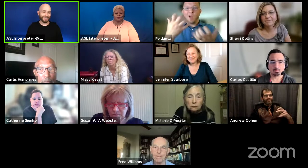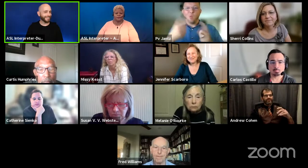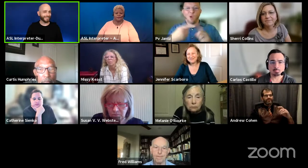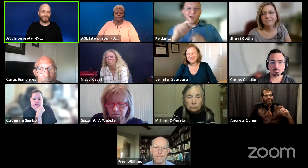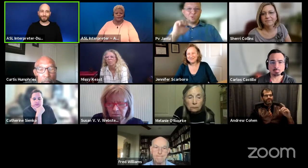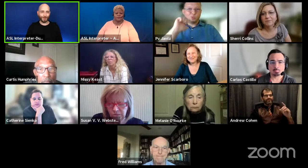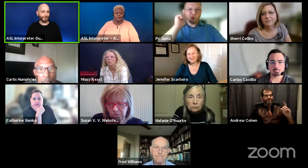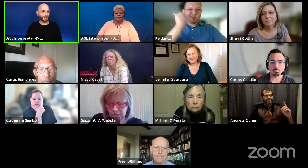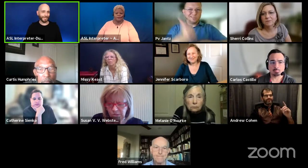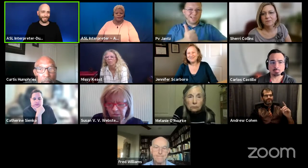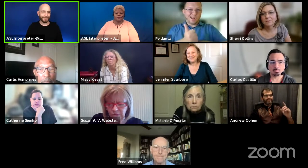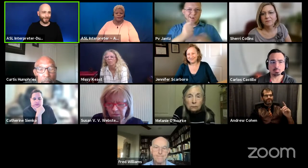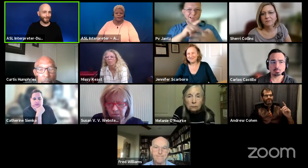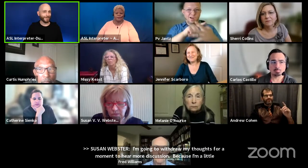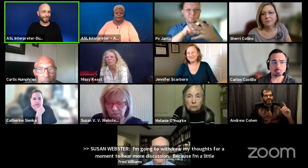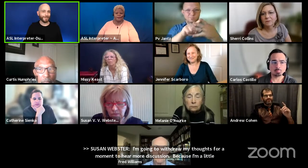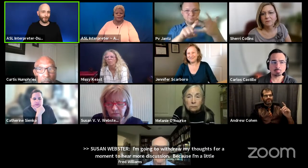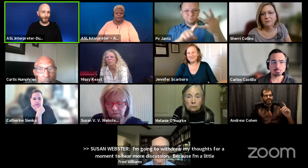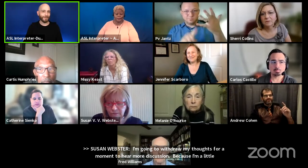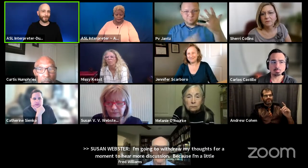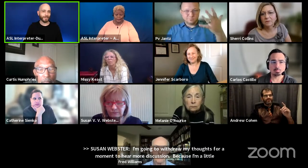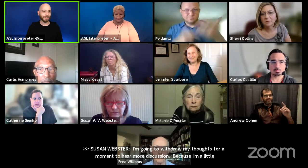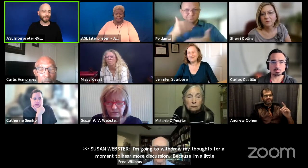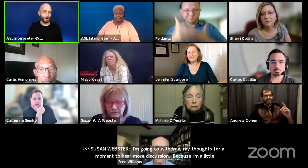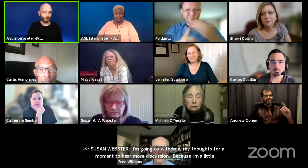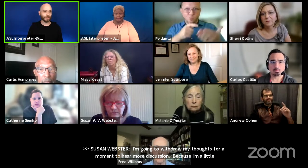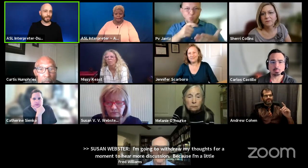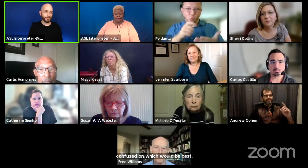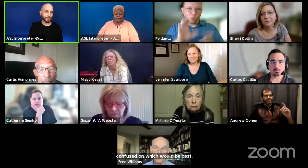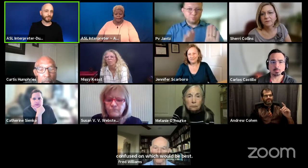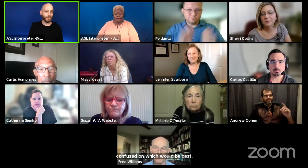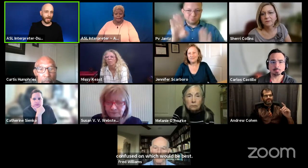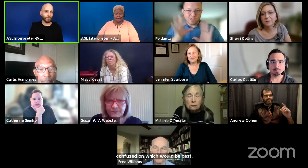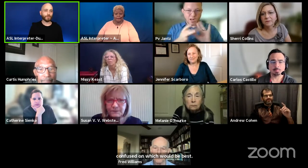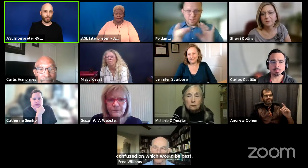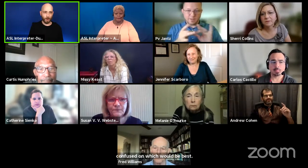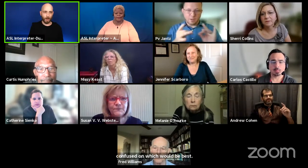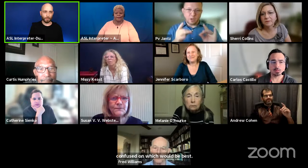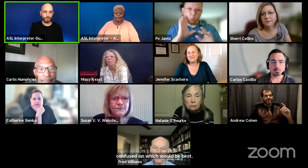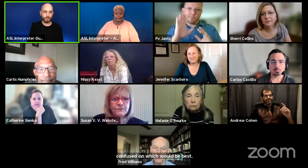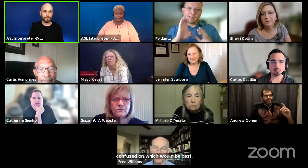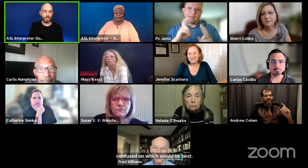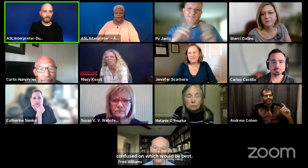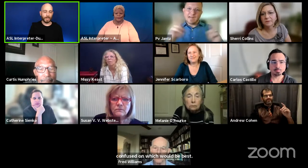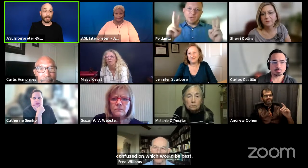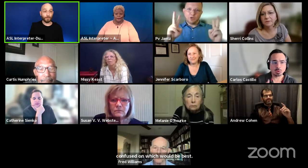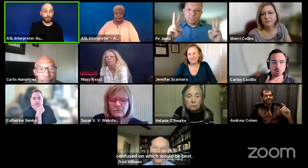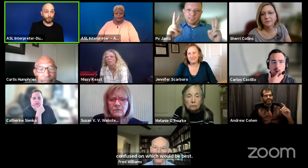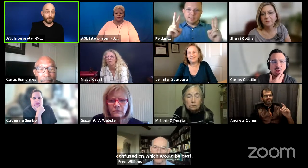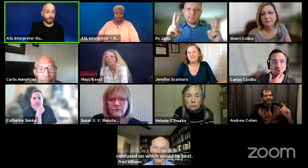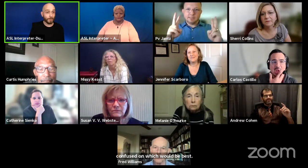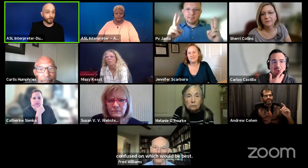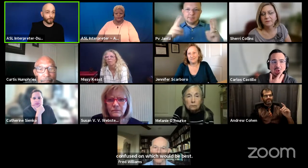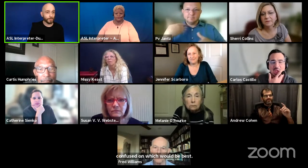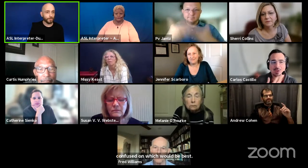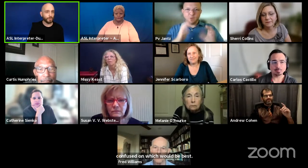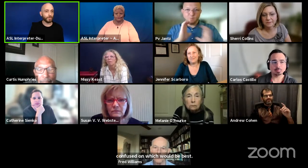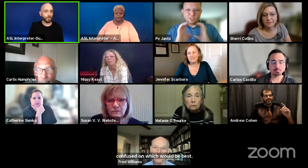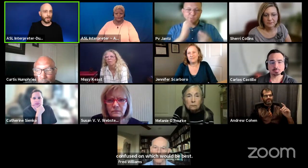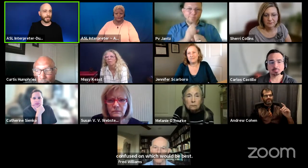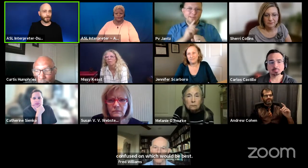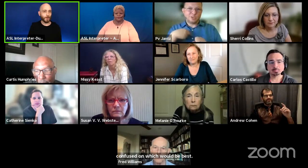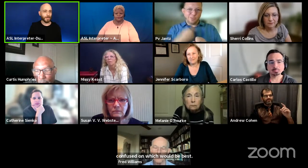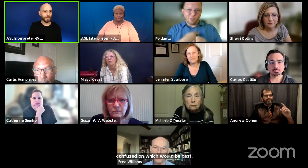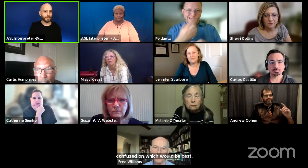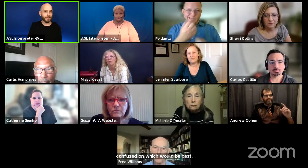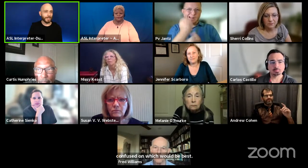okay, perfect. And that's the very reason that we're having the conversation. So we have those four options, and I have the four individuals who